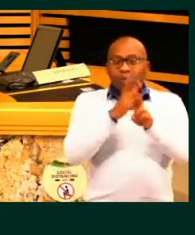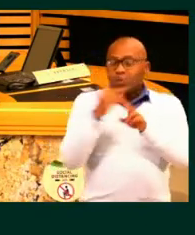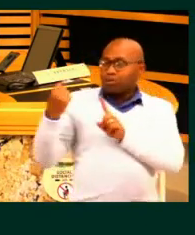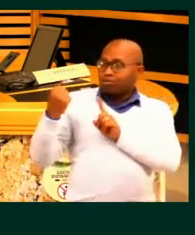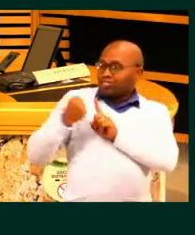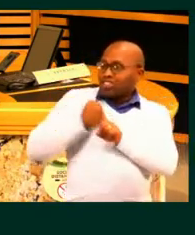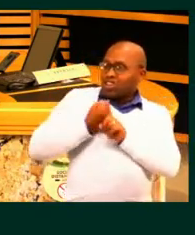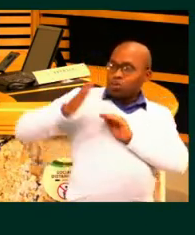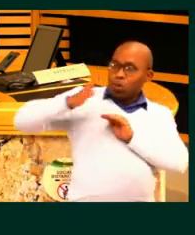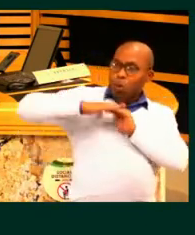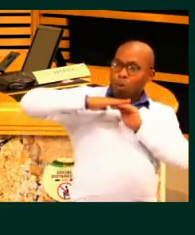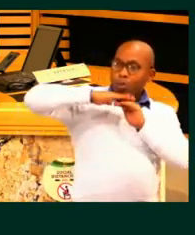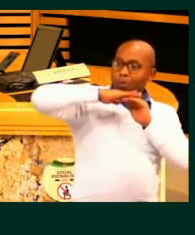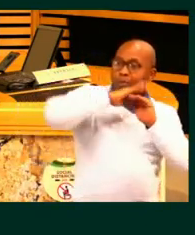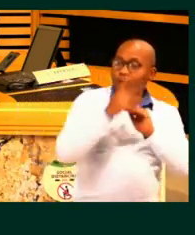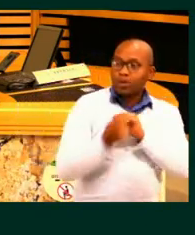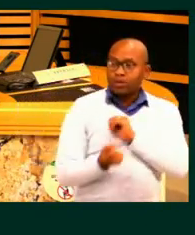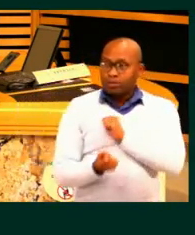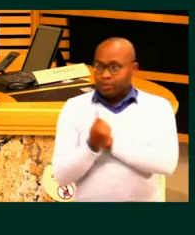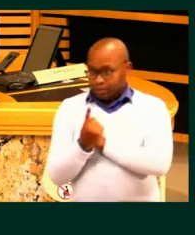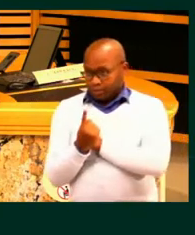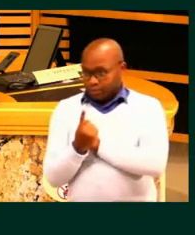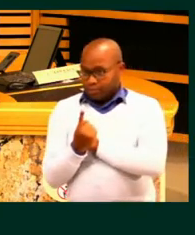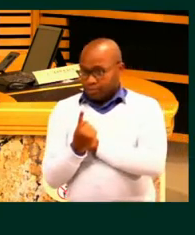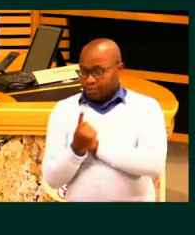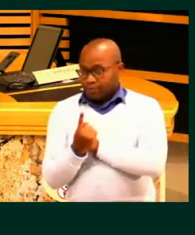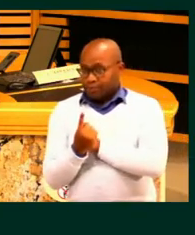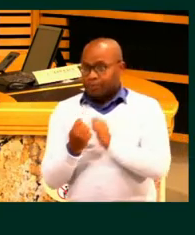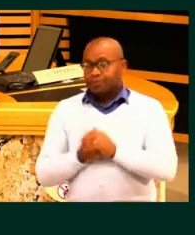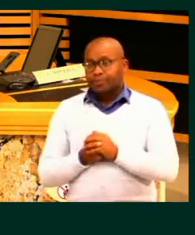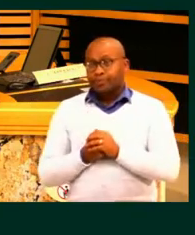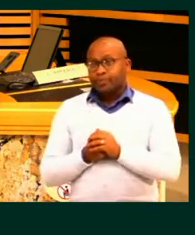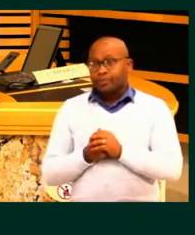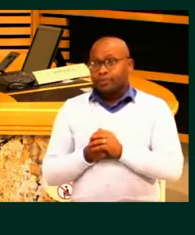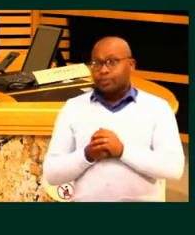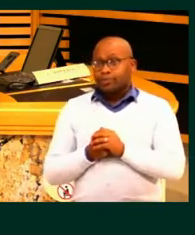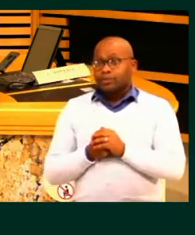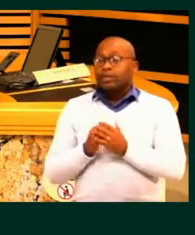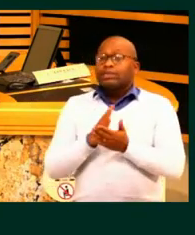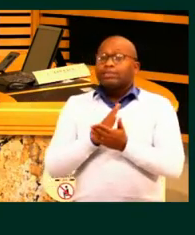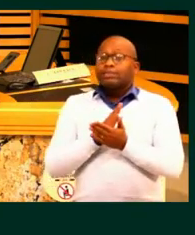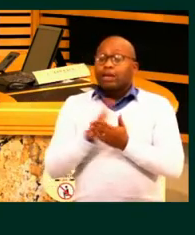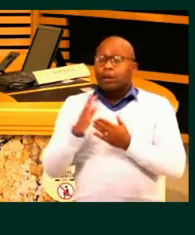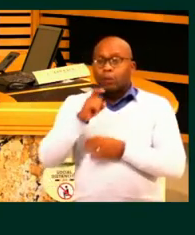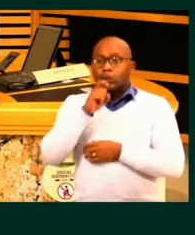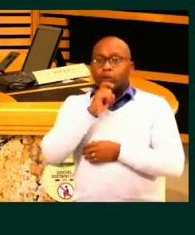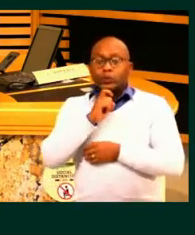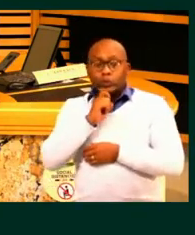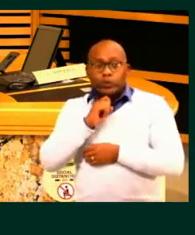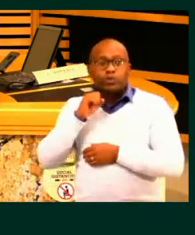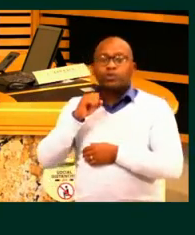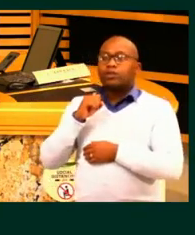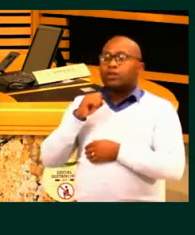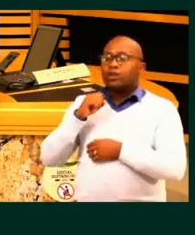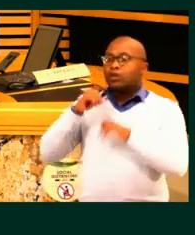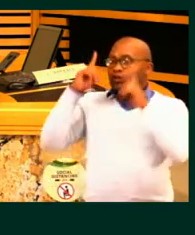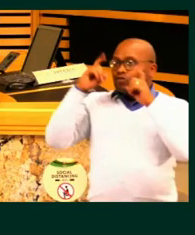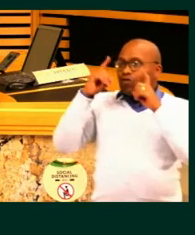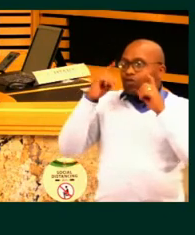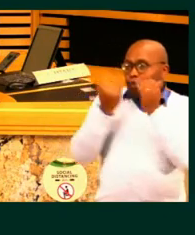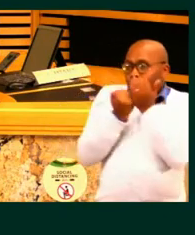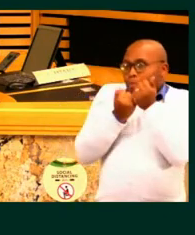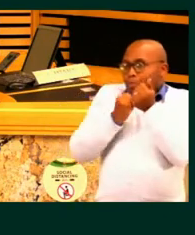Scourge is cyber bullying where Learners who have shared nude pictures of themselves to a romantic part partner have been